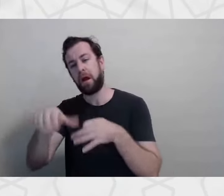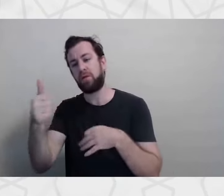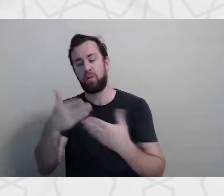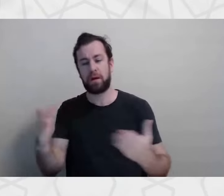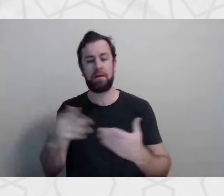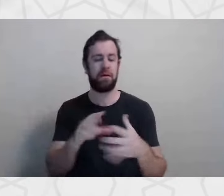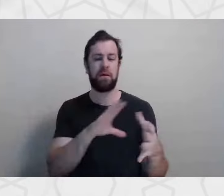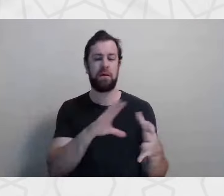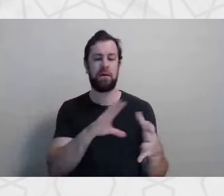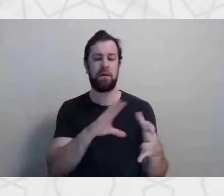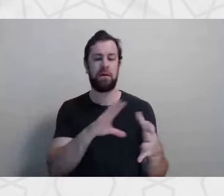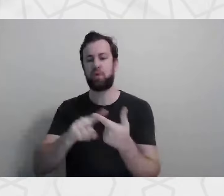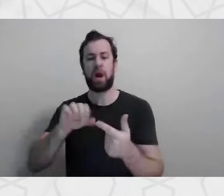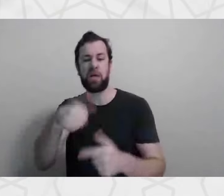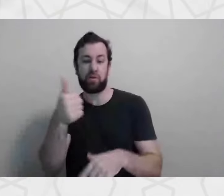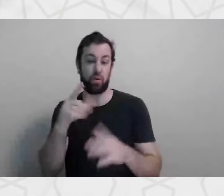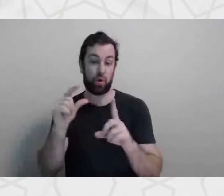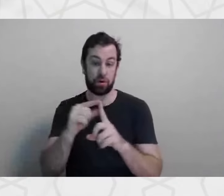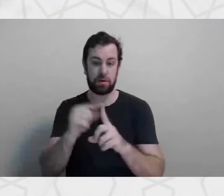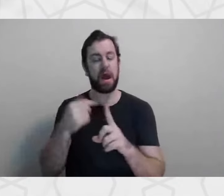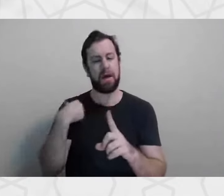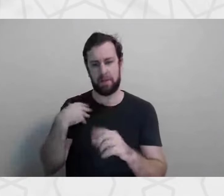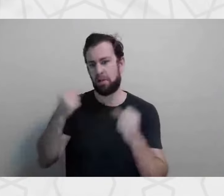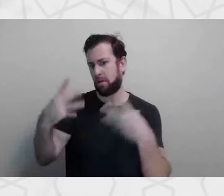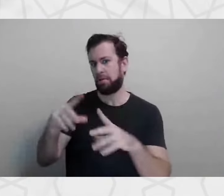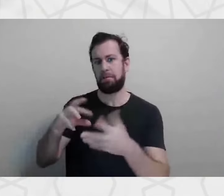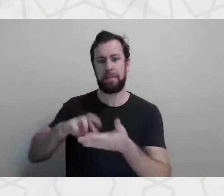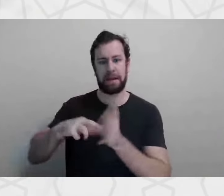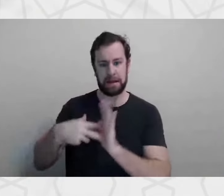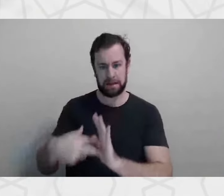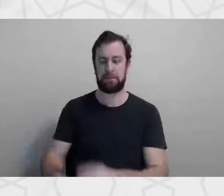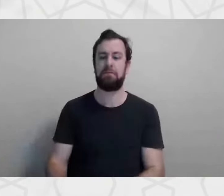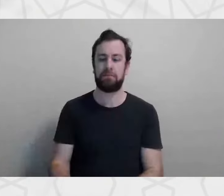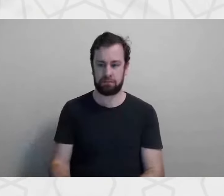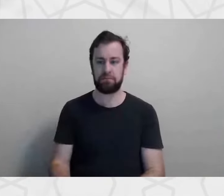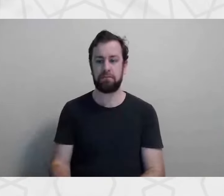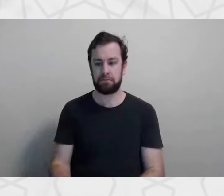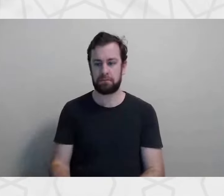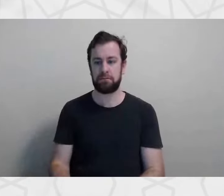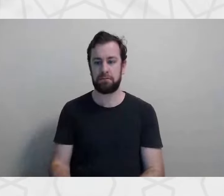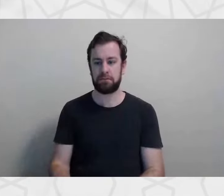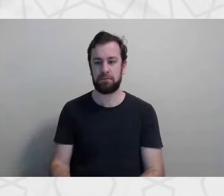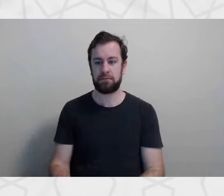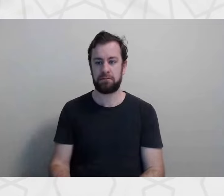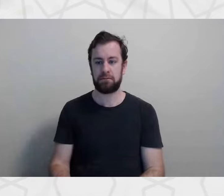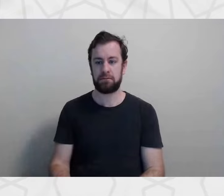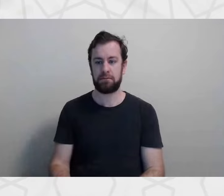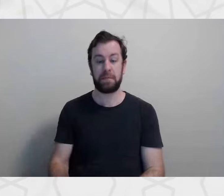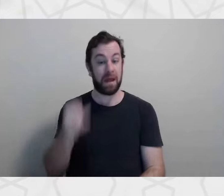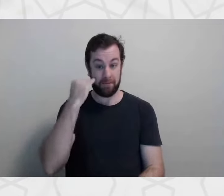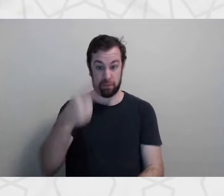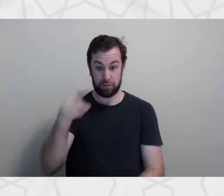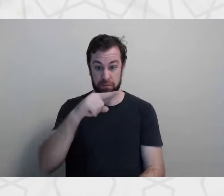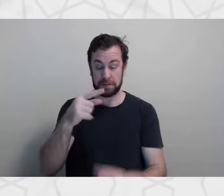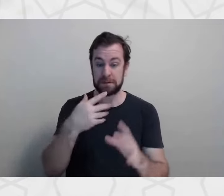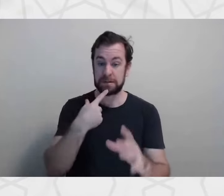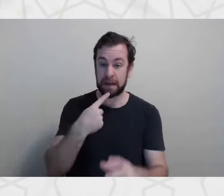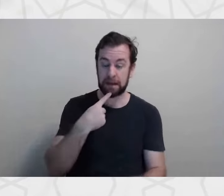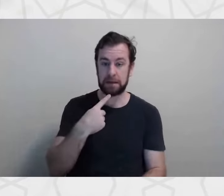attached to other words, it has a lot of meaning to it. Su'adhan, if you say suspicion.